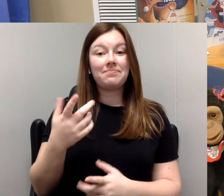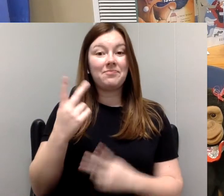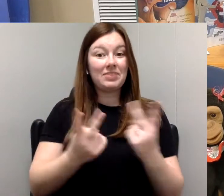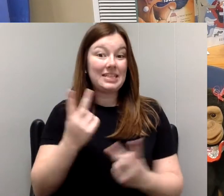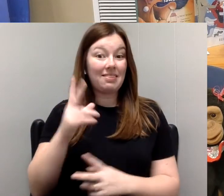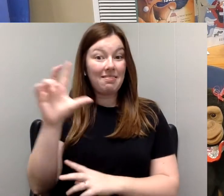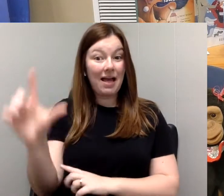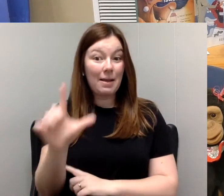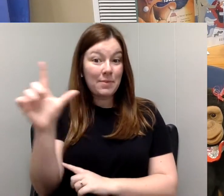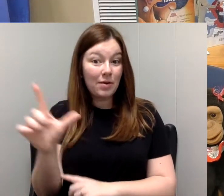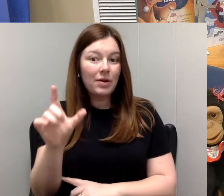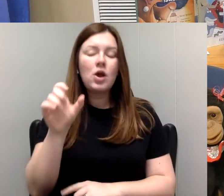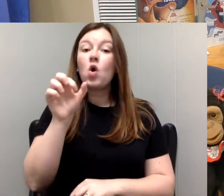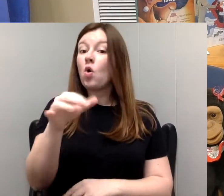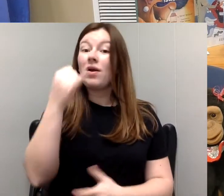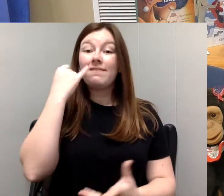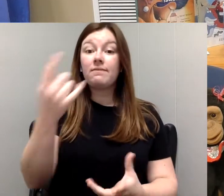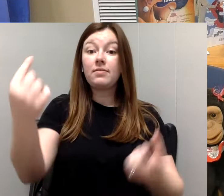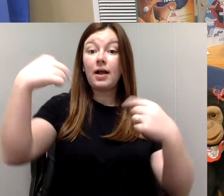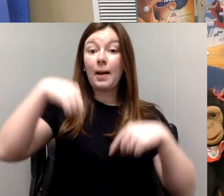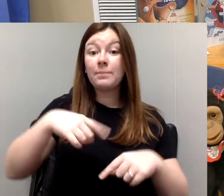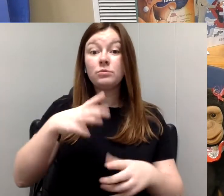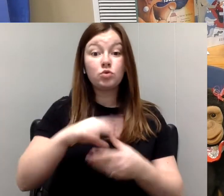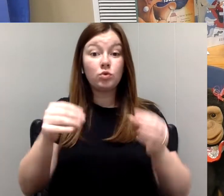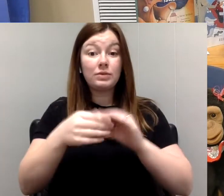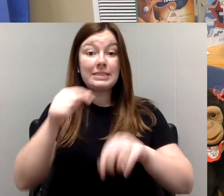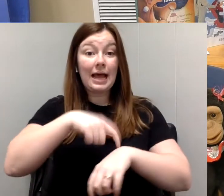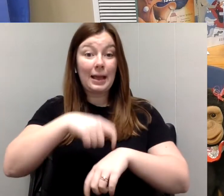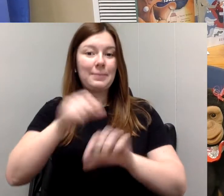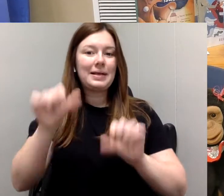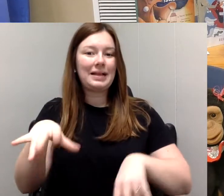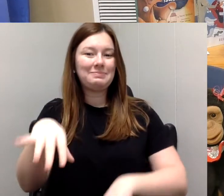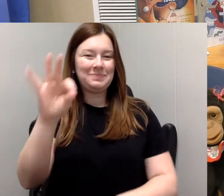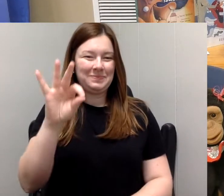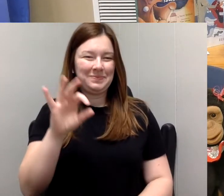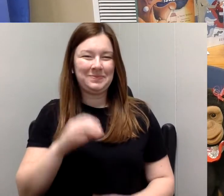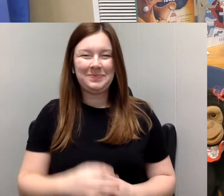you come to Storytime, you can pick up your kit then.